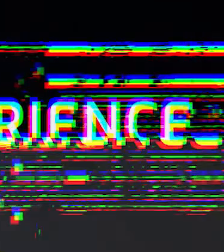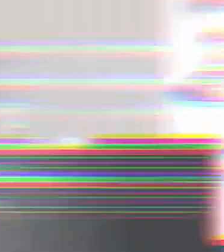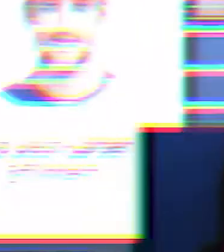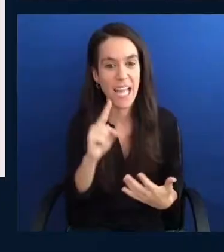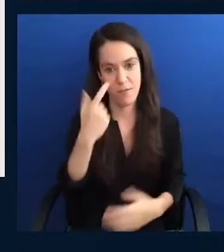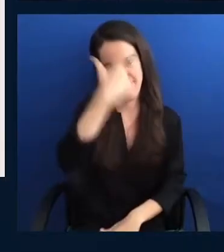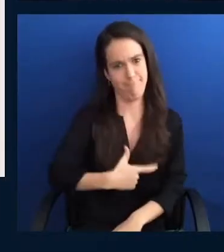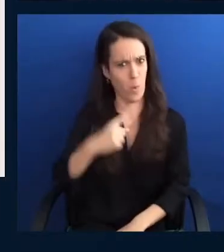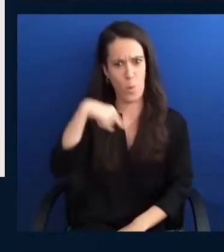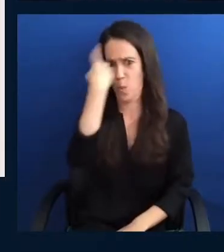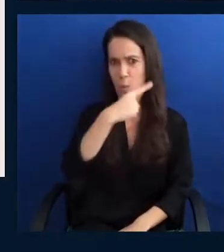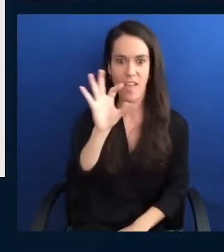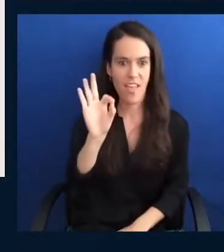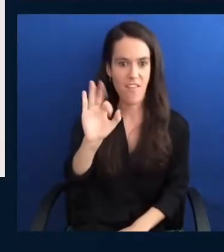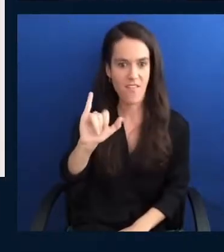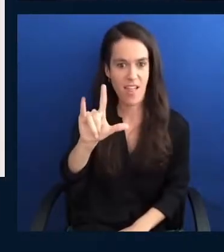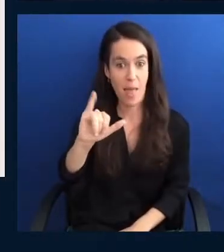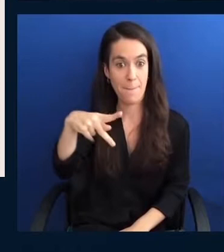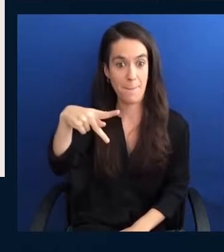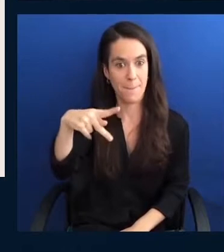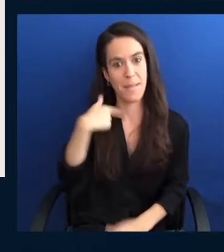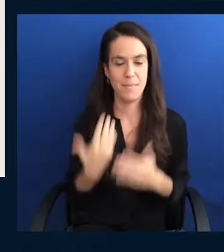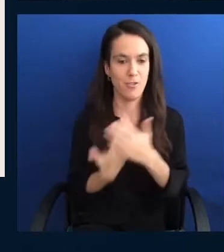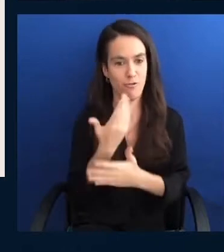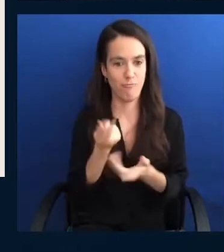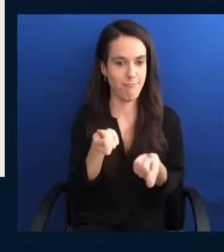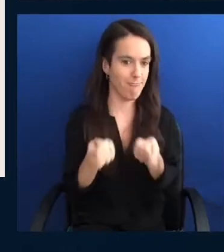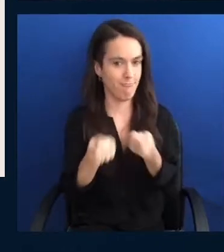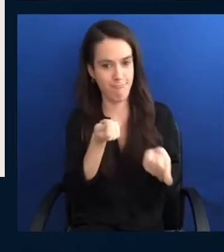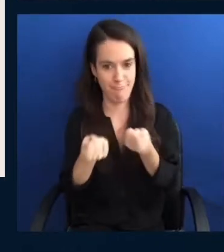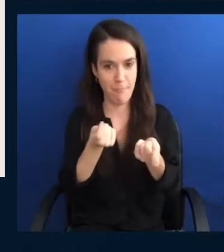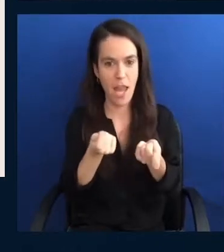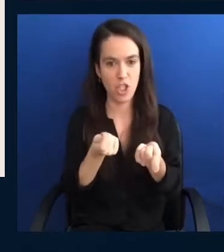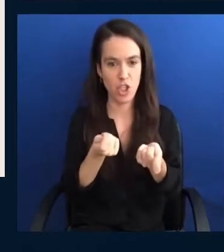Filip. I'm new in this role as the program manager for Umbraco CMS.